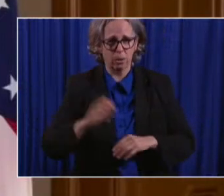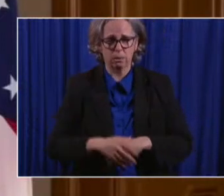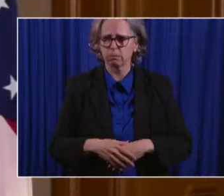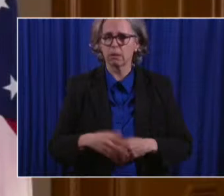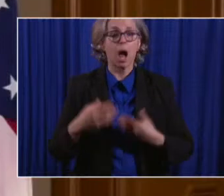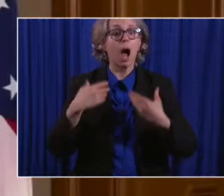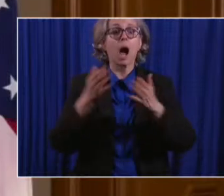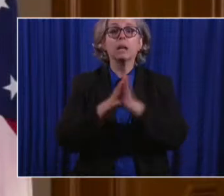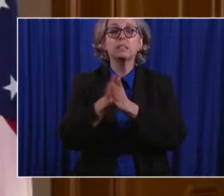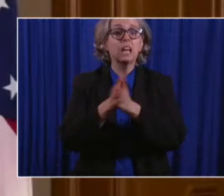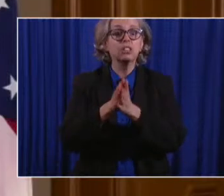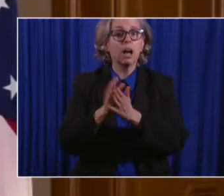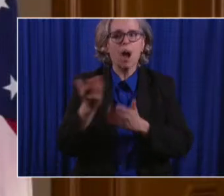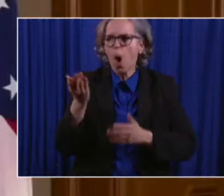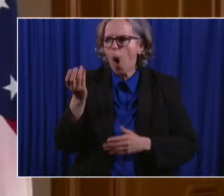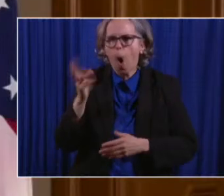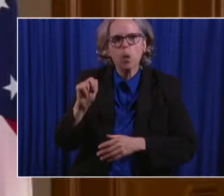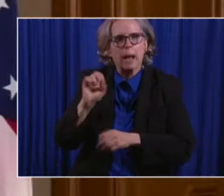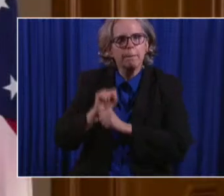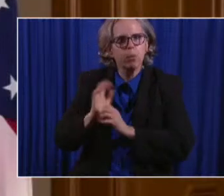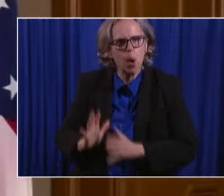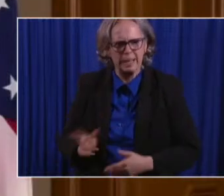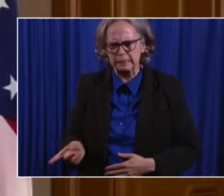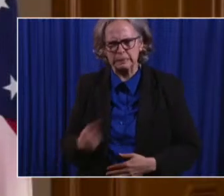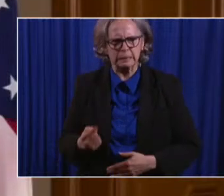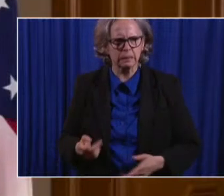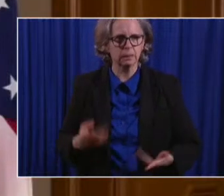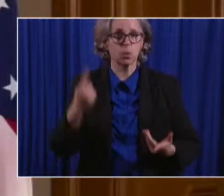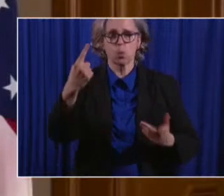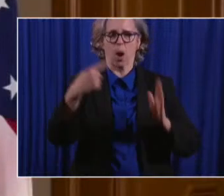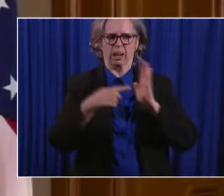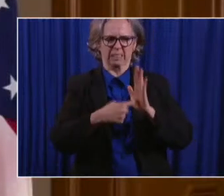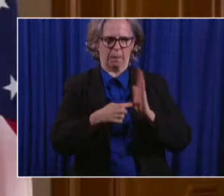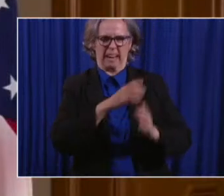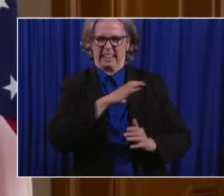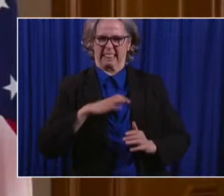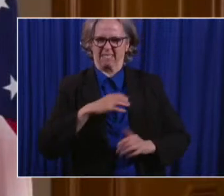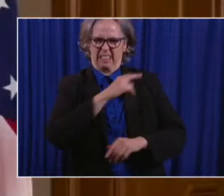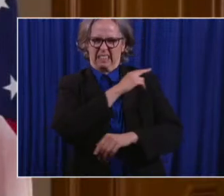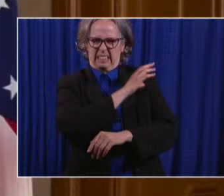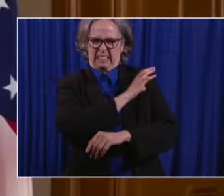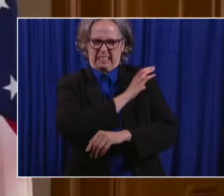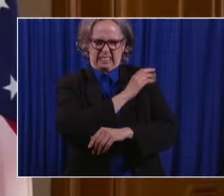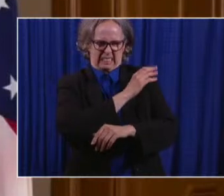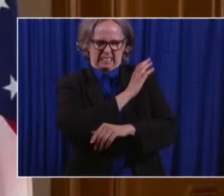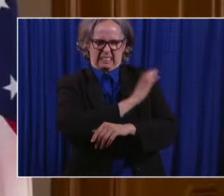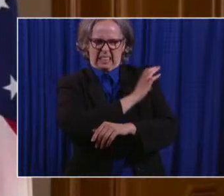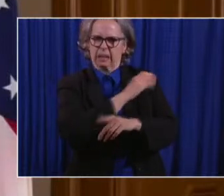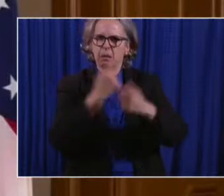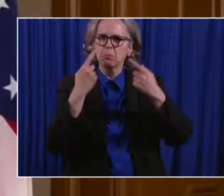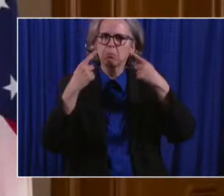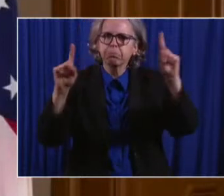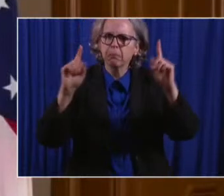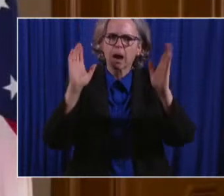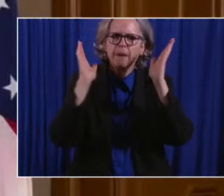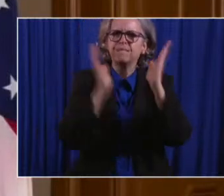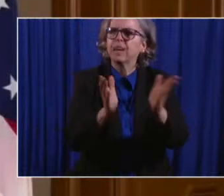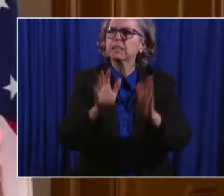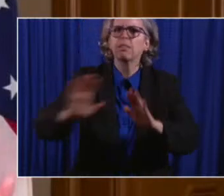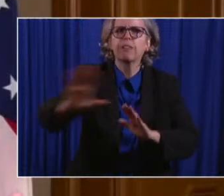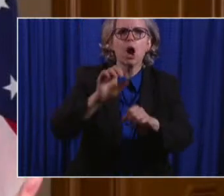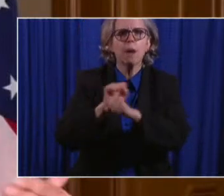for example, has been extremely successful, but other hospitals have as well. If their employee